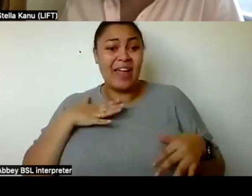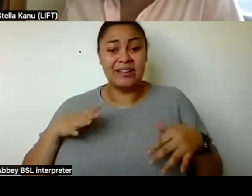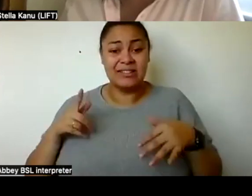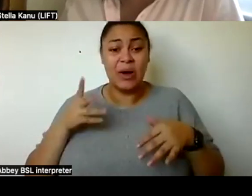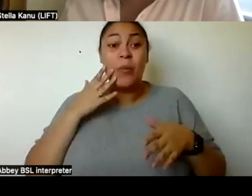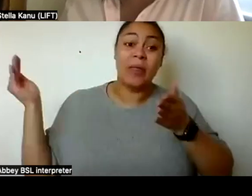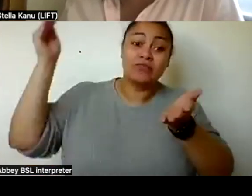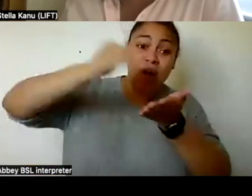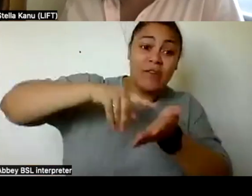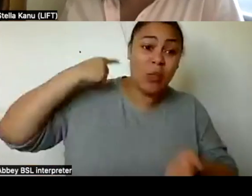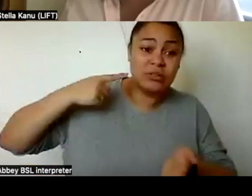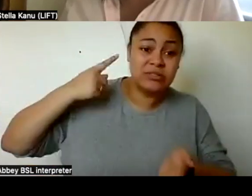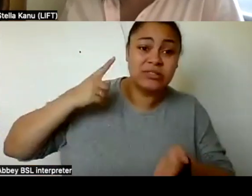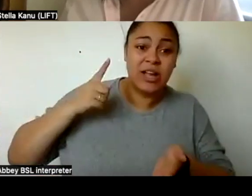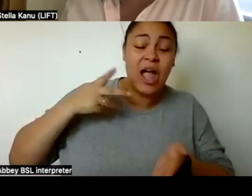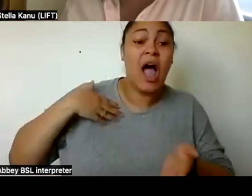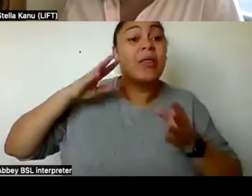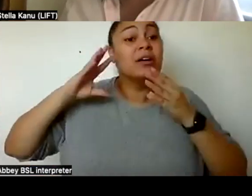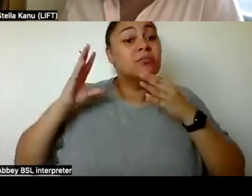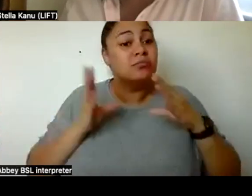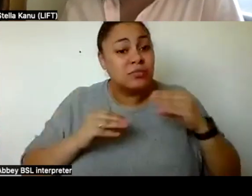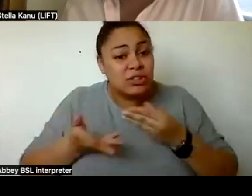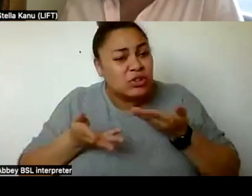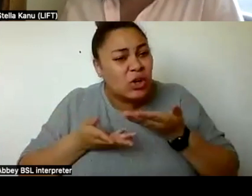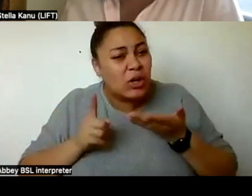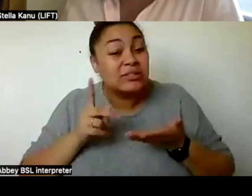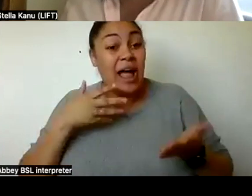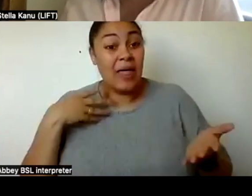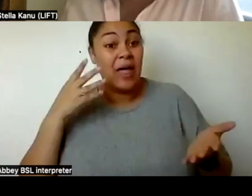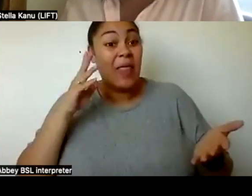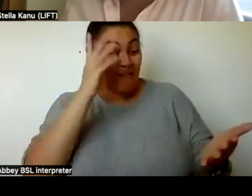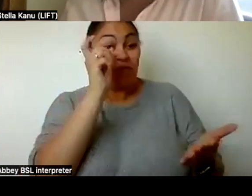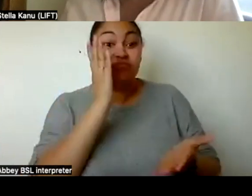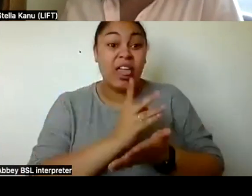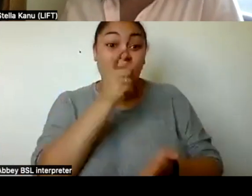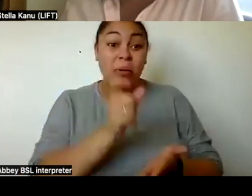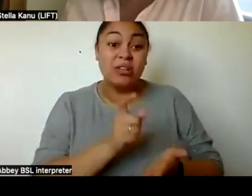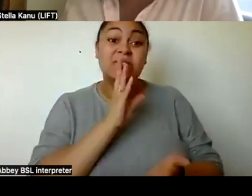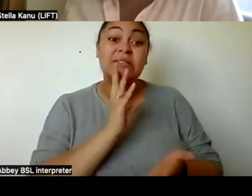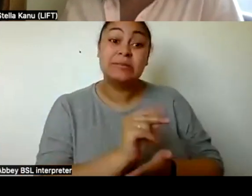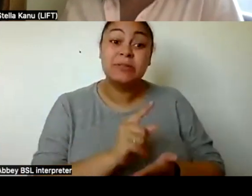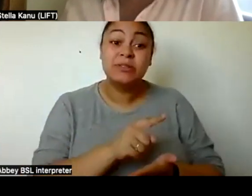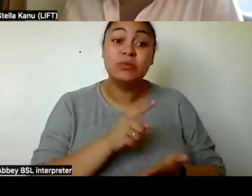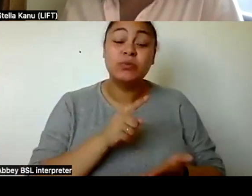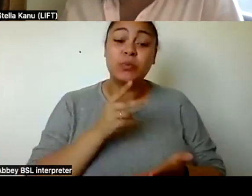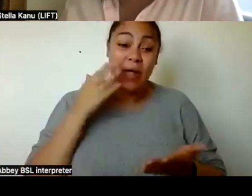to London are discussed, and they have a real person to talk to when they get there that can